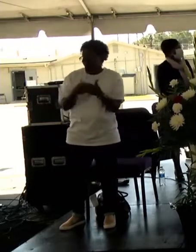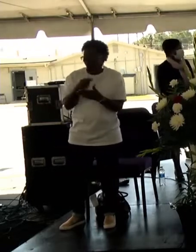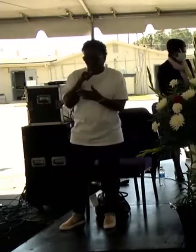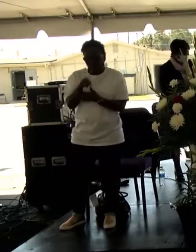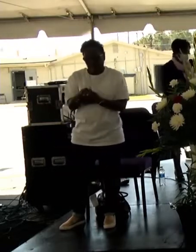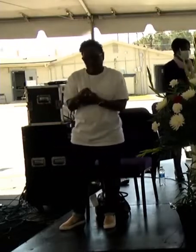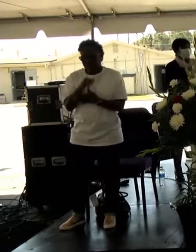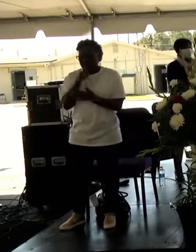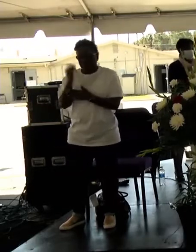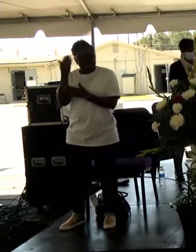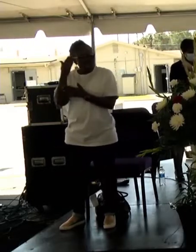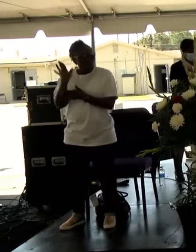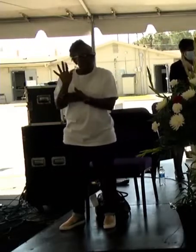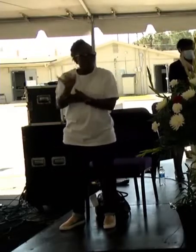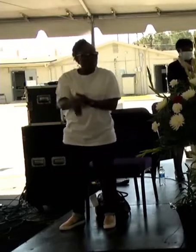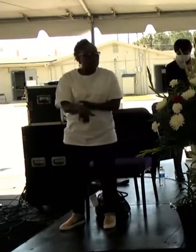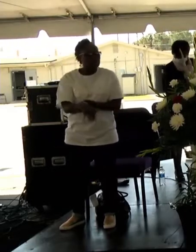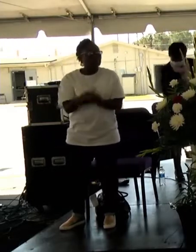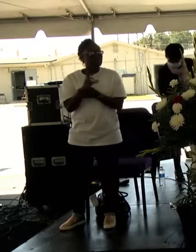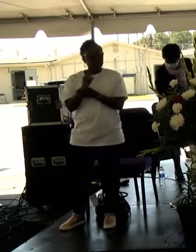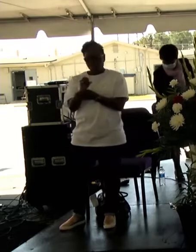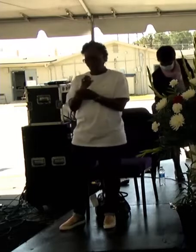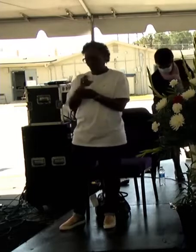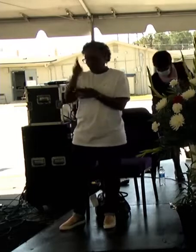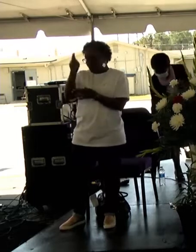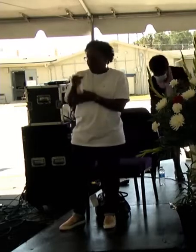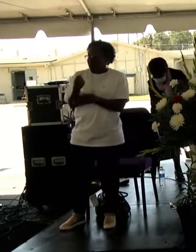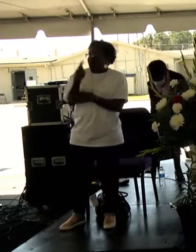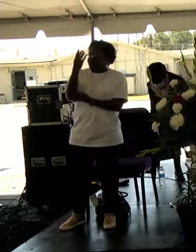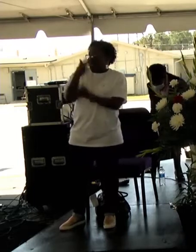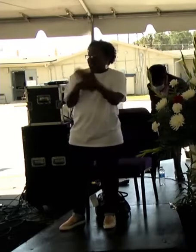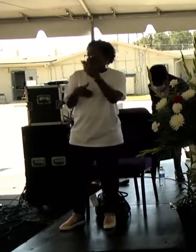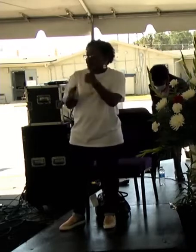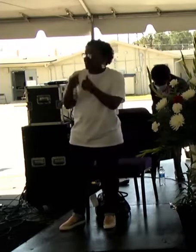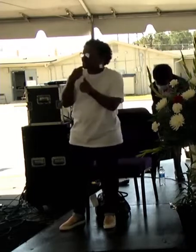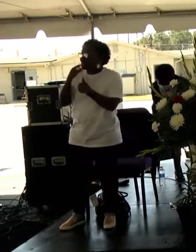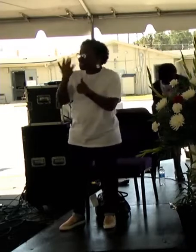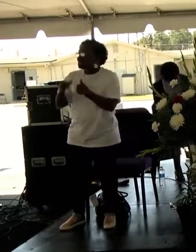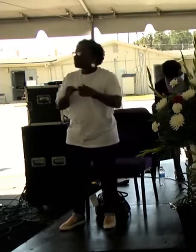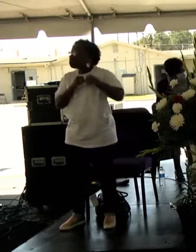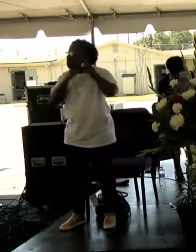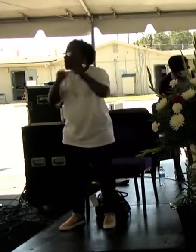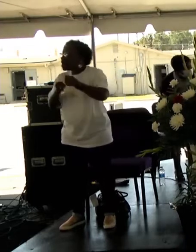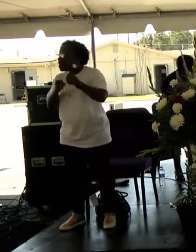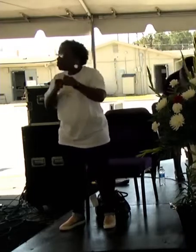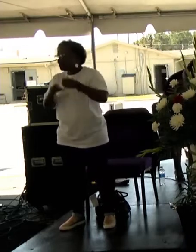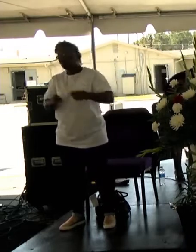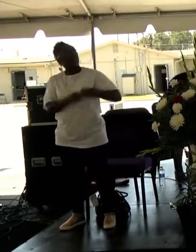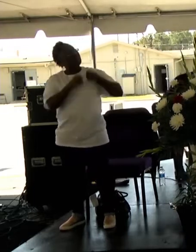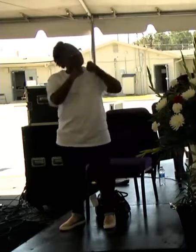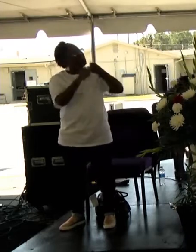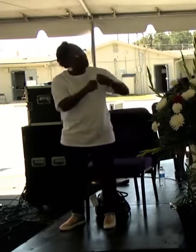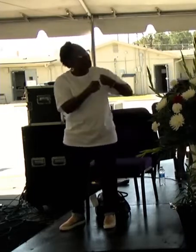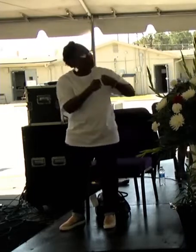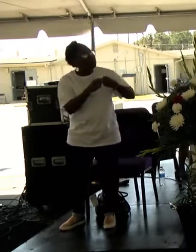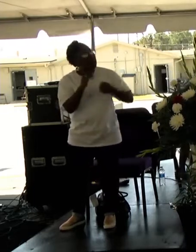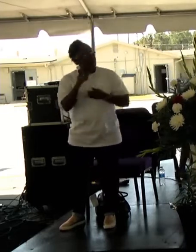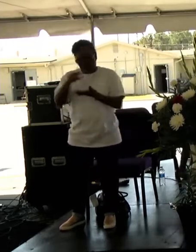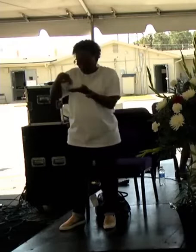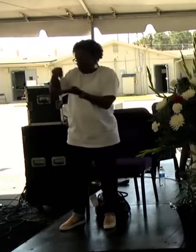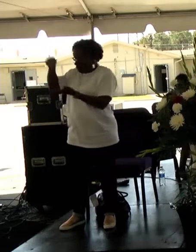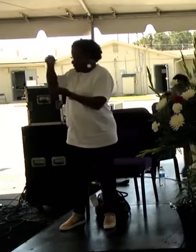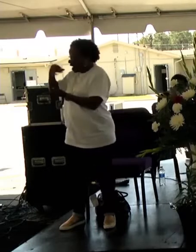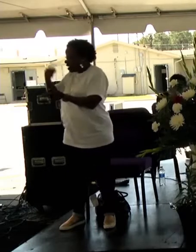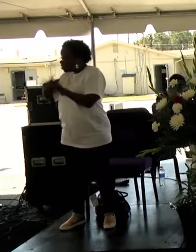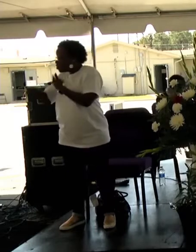all of this. So let's understand something. He says the power of his resurrection. And we